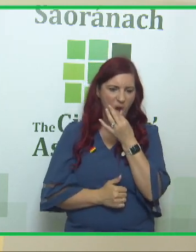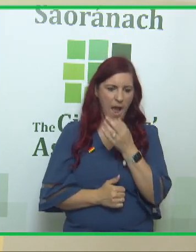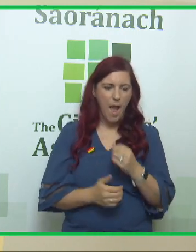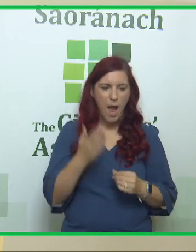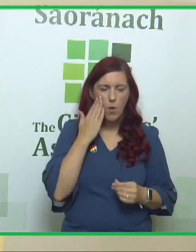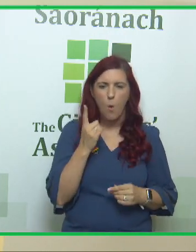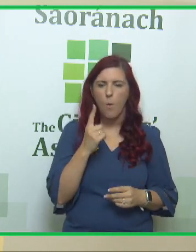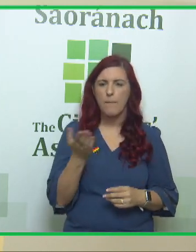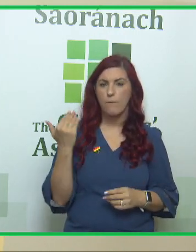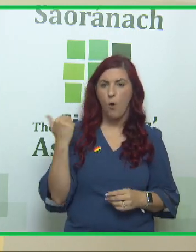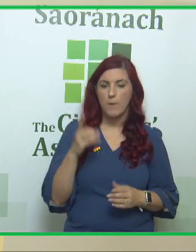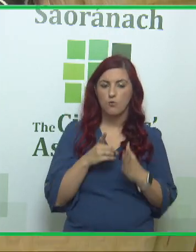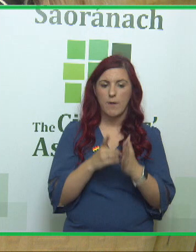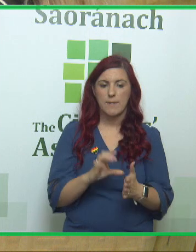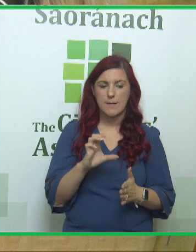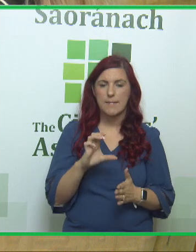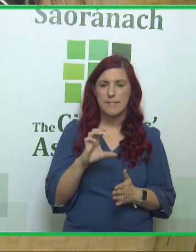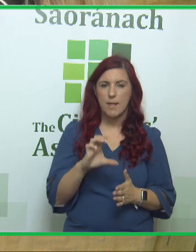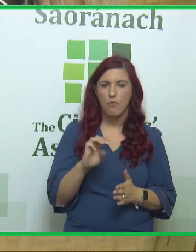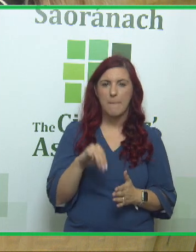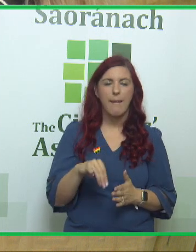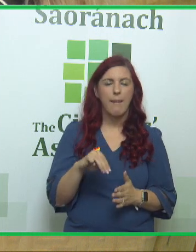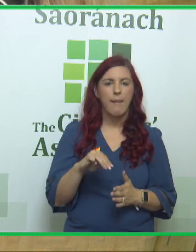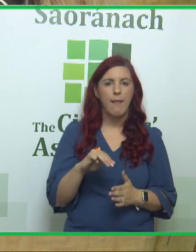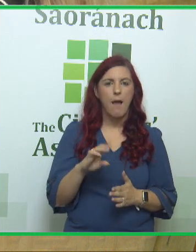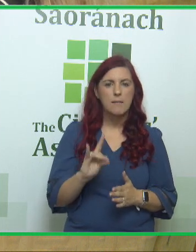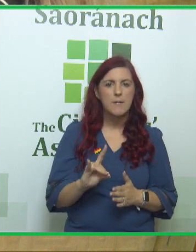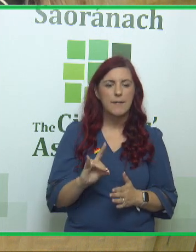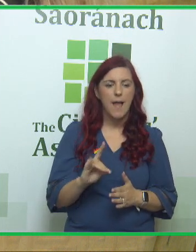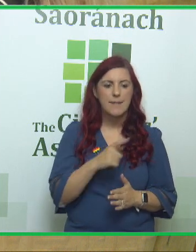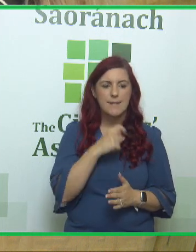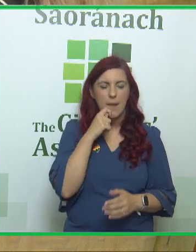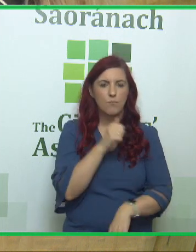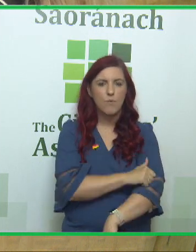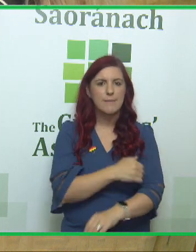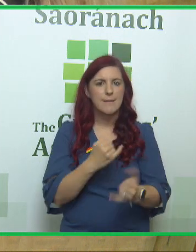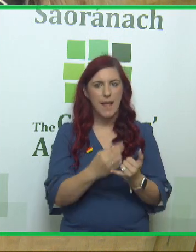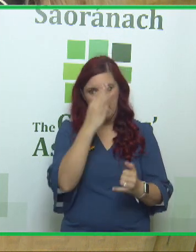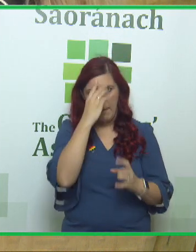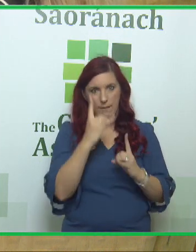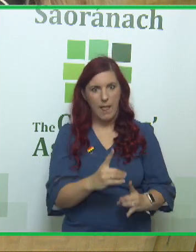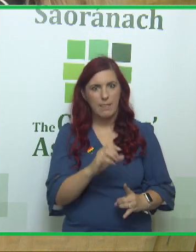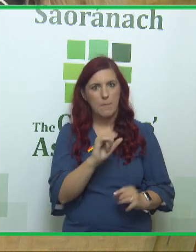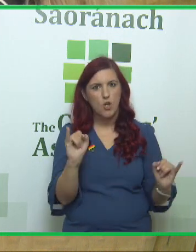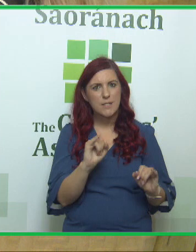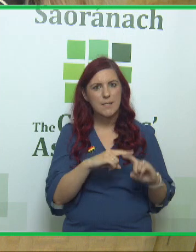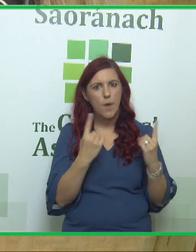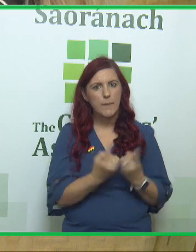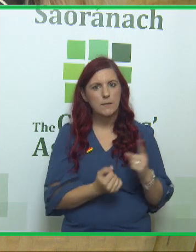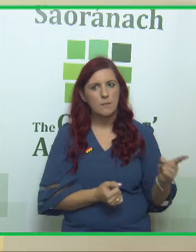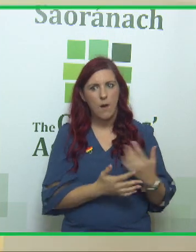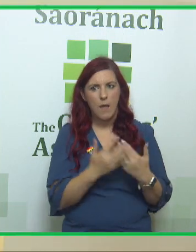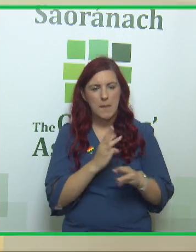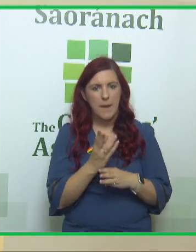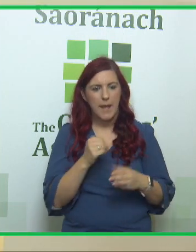once referred to our prisons as kind of the A&E wings, the mental health A&E wings of society, where a lot of things end up in our prison